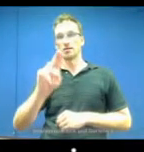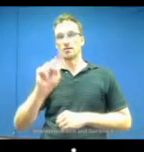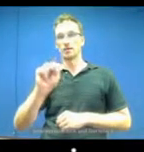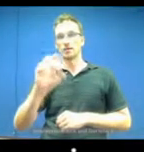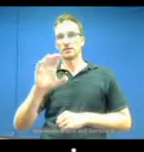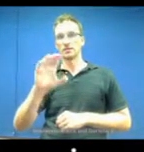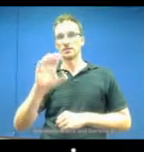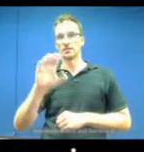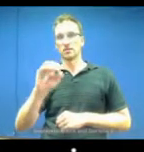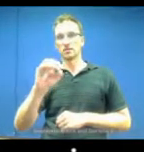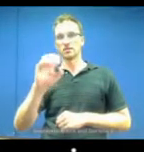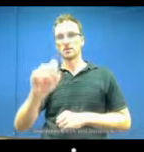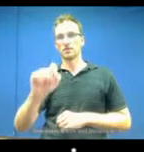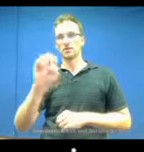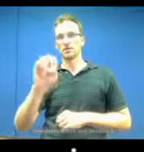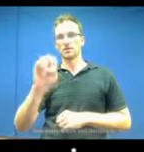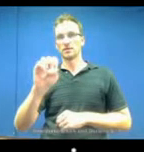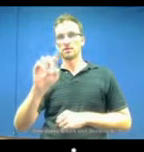@UNCO.edu.